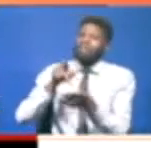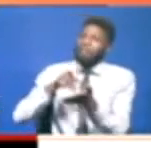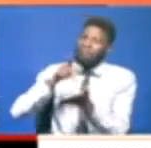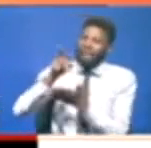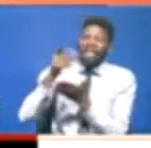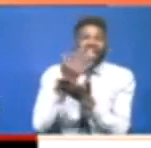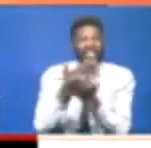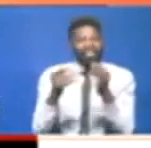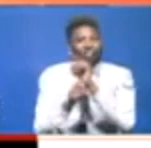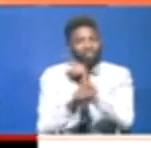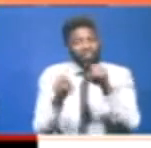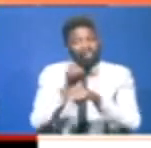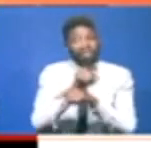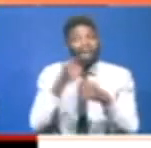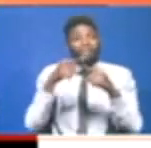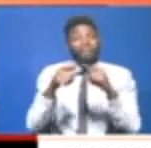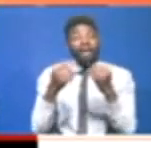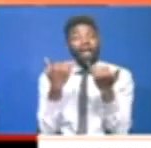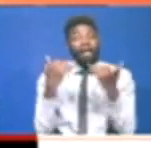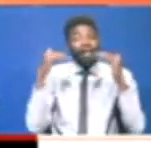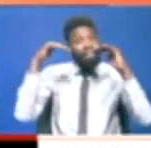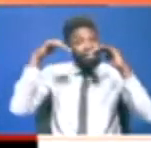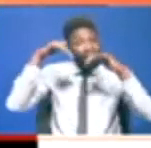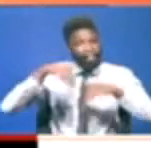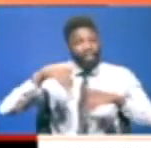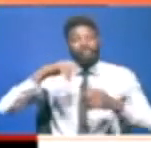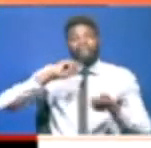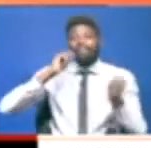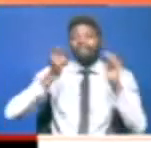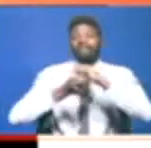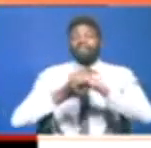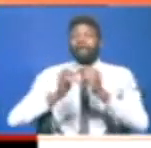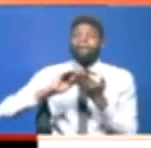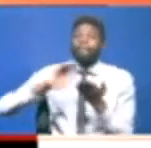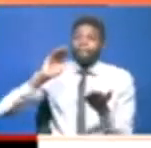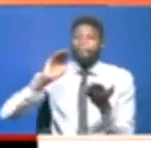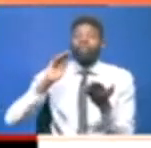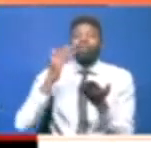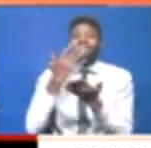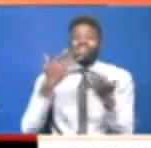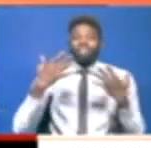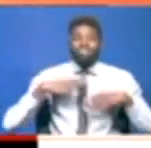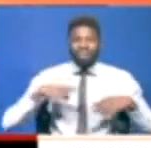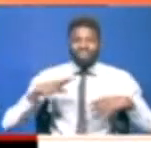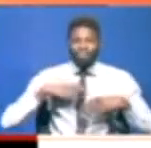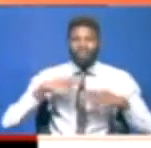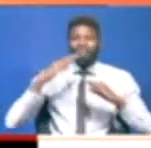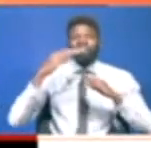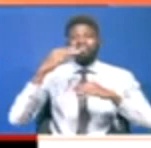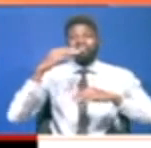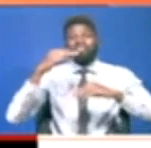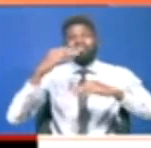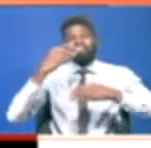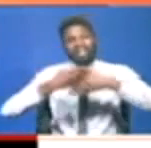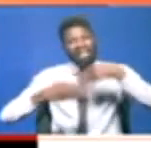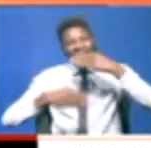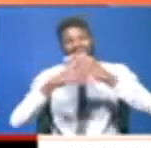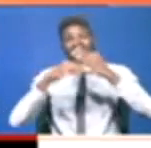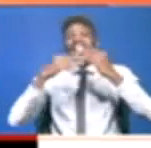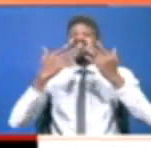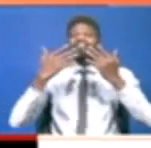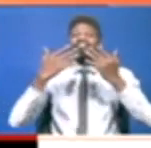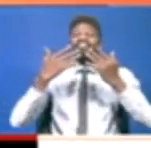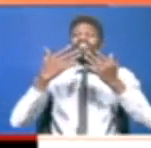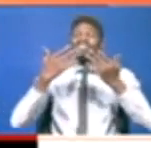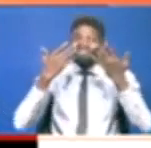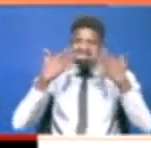But that has since changed. And you find that most of the properties that people have invested in, the occupancy levels have reduced